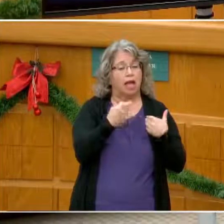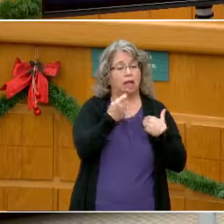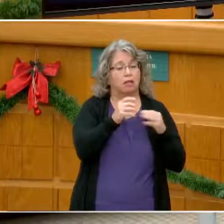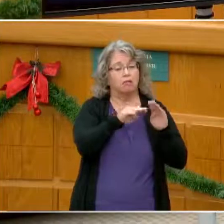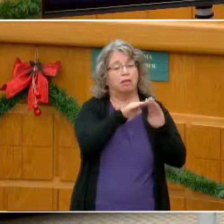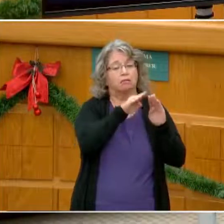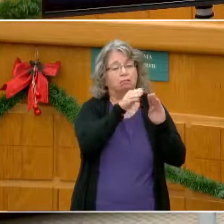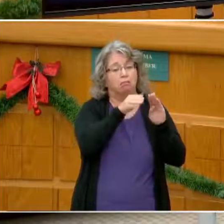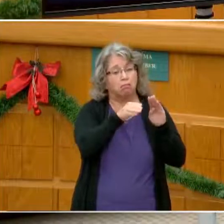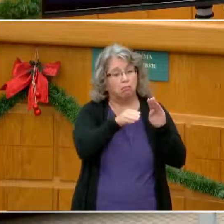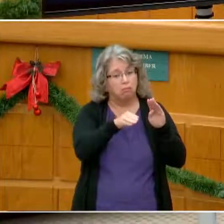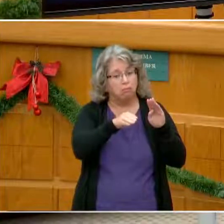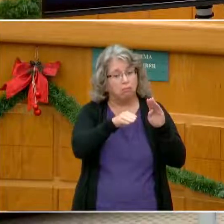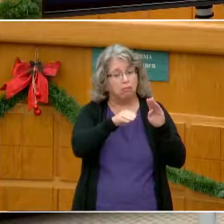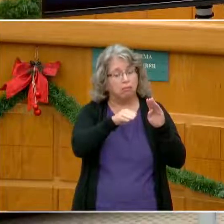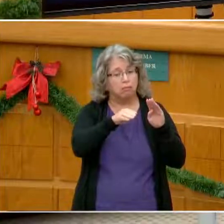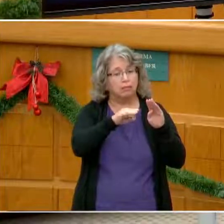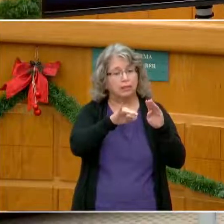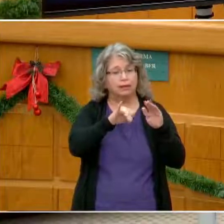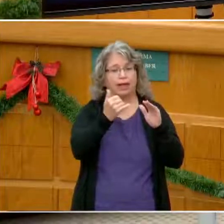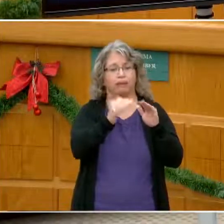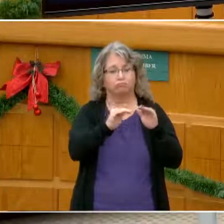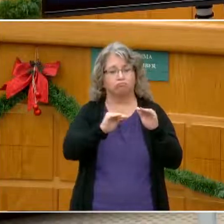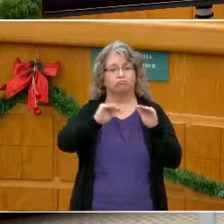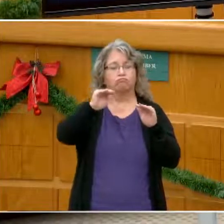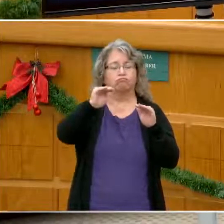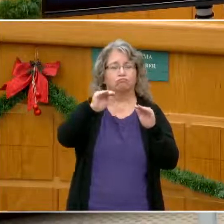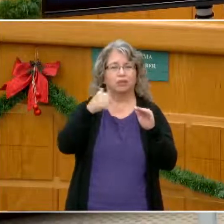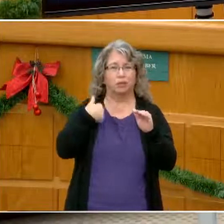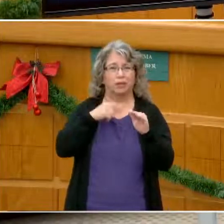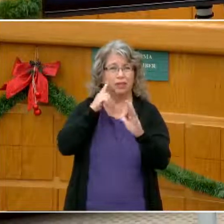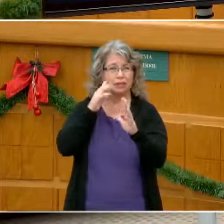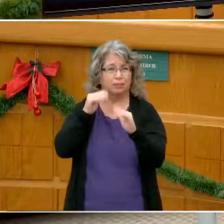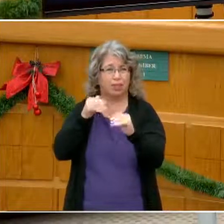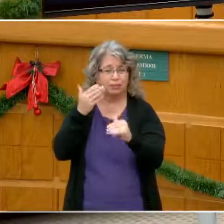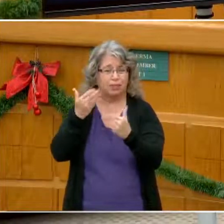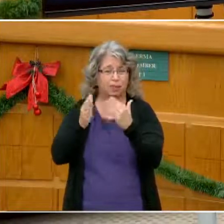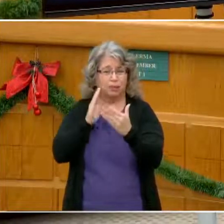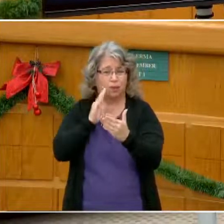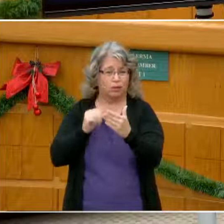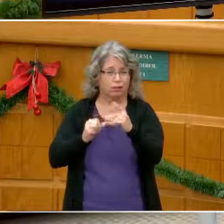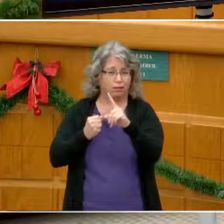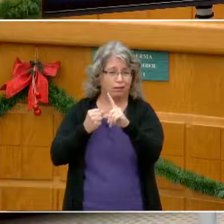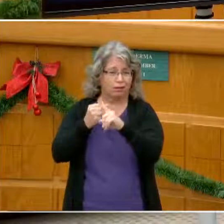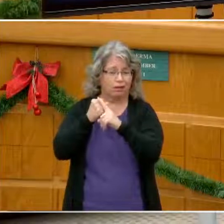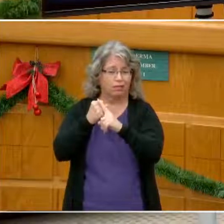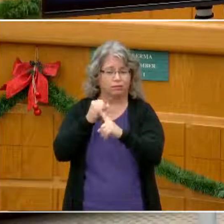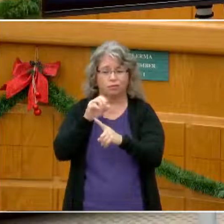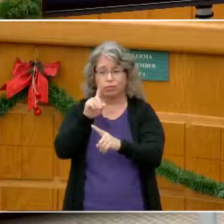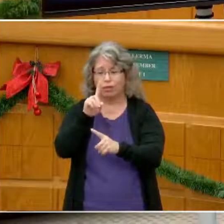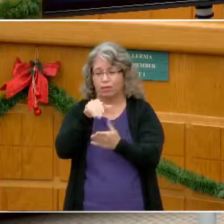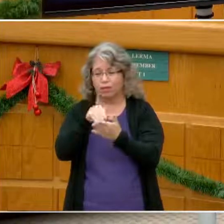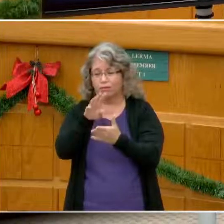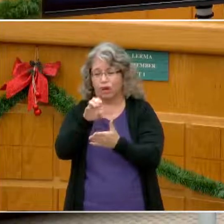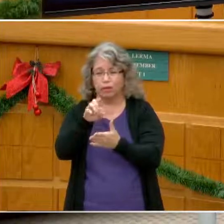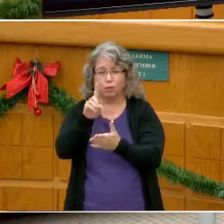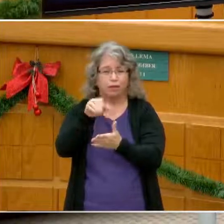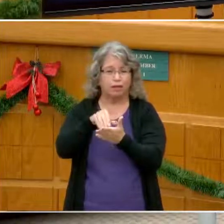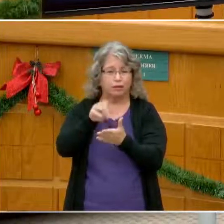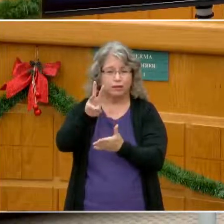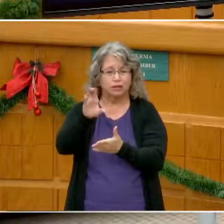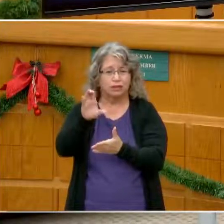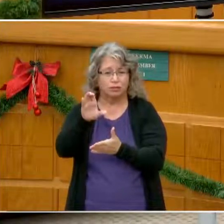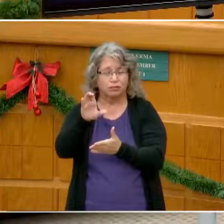we kind of up. At this point, we're expecting to probably reach maybe 1,400 to 1,600. That's back to where we had the October